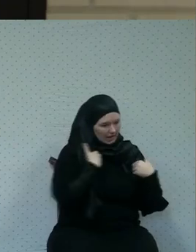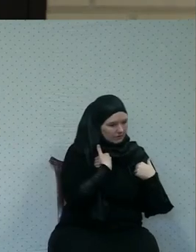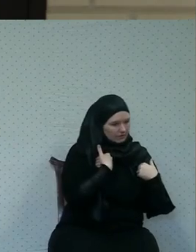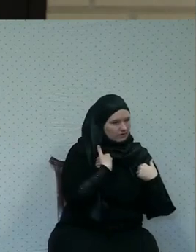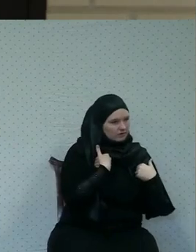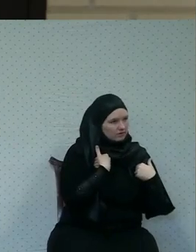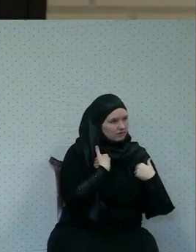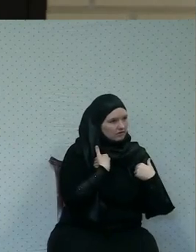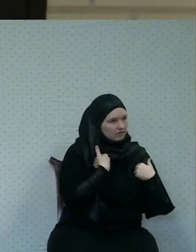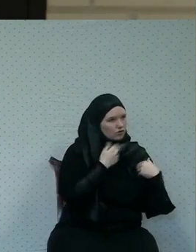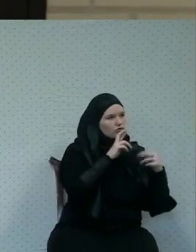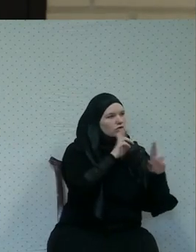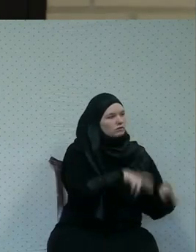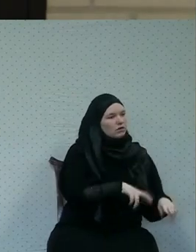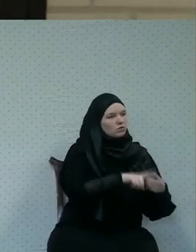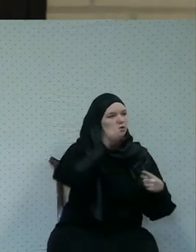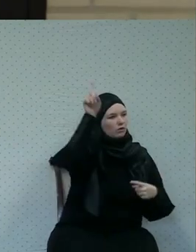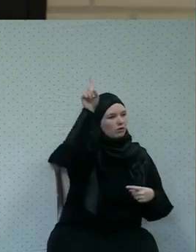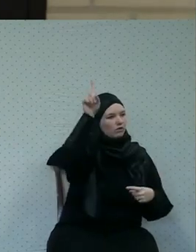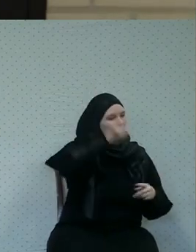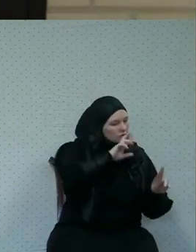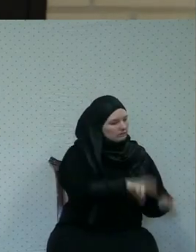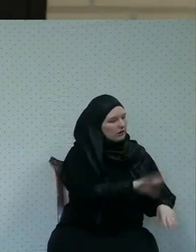Because animals respond to Allah.